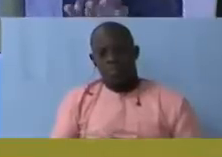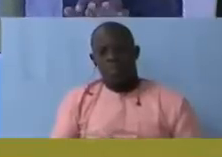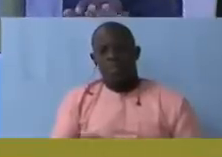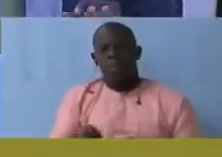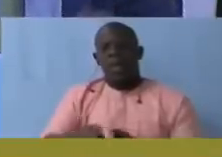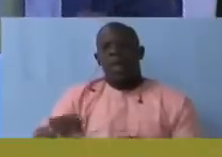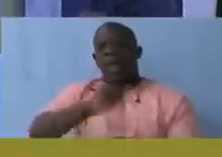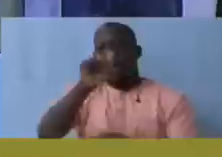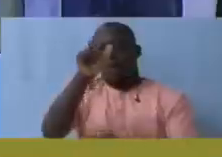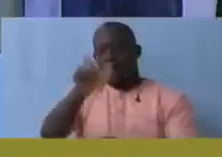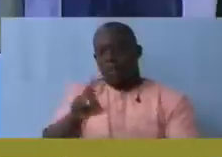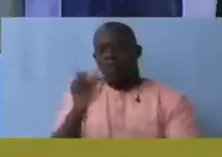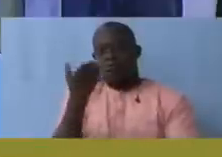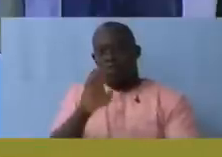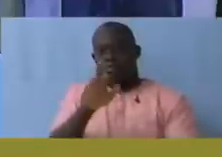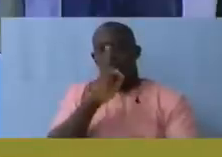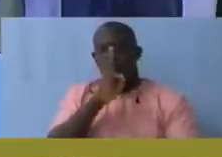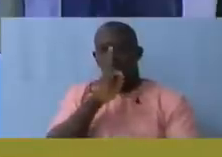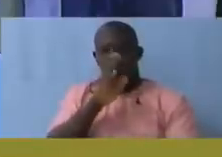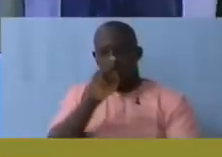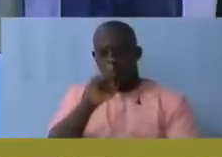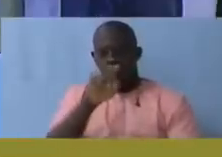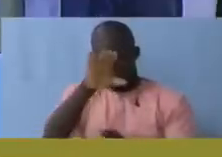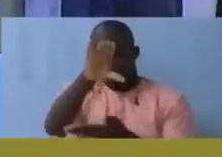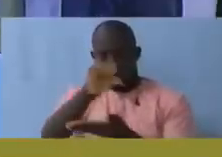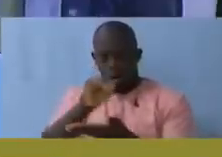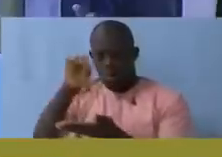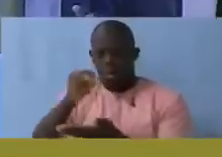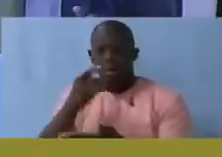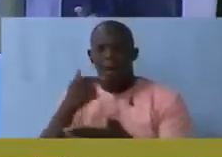from whom you collected these samples,